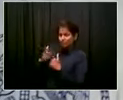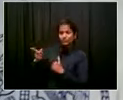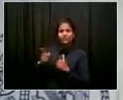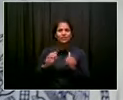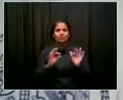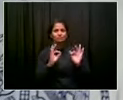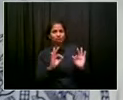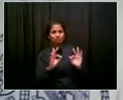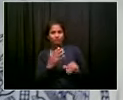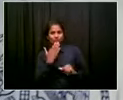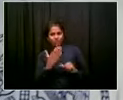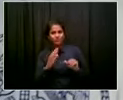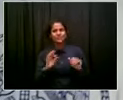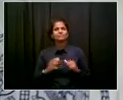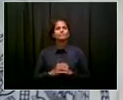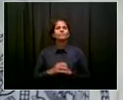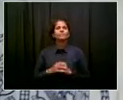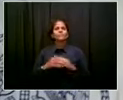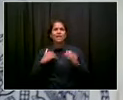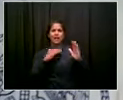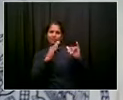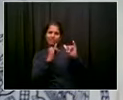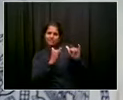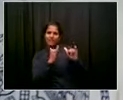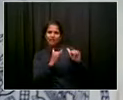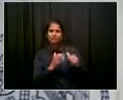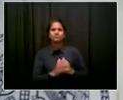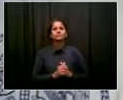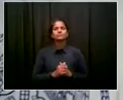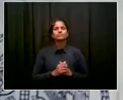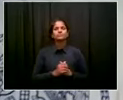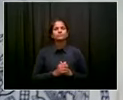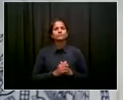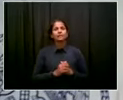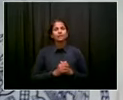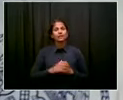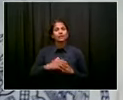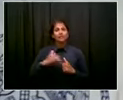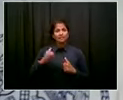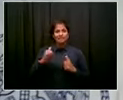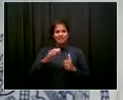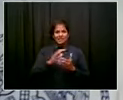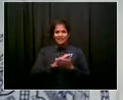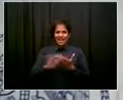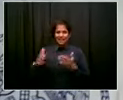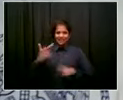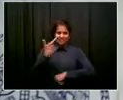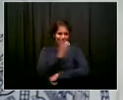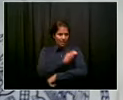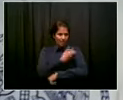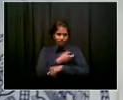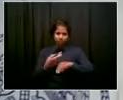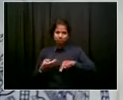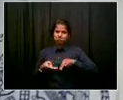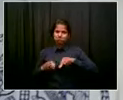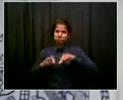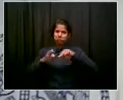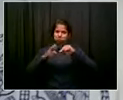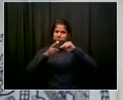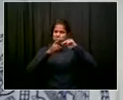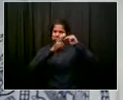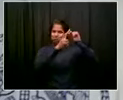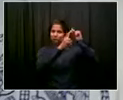it's great to see the vaccination numbers you shared the numbers going up but when you take a close look at the numbers by demographic vaccinations